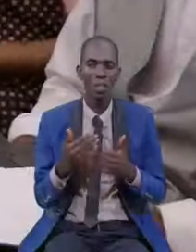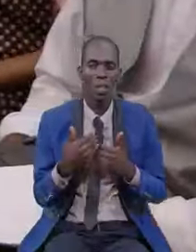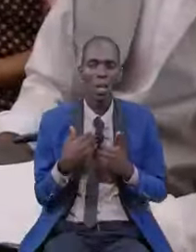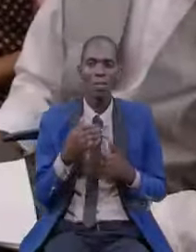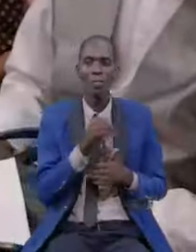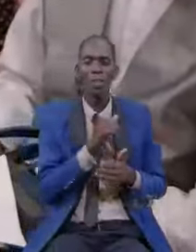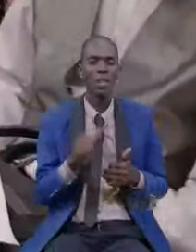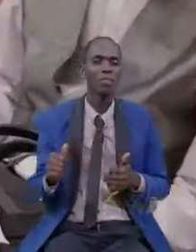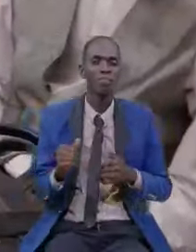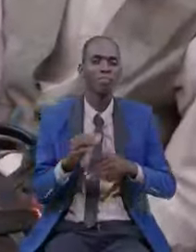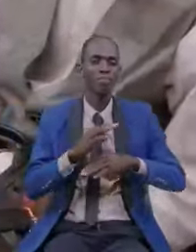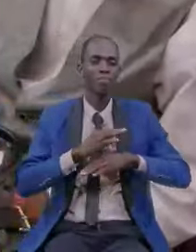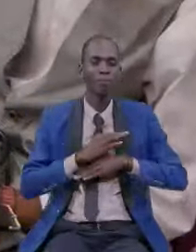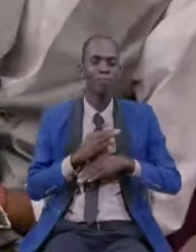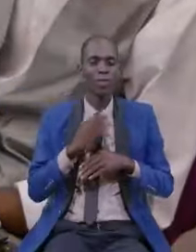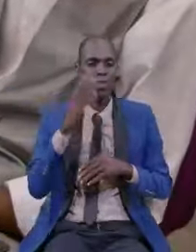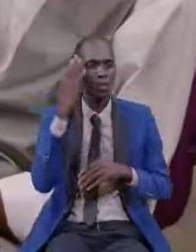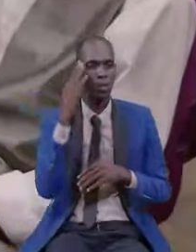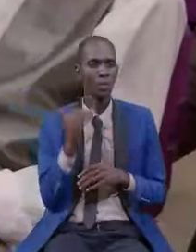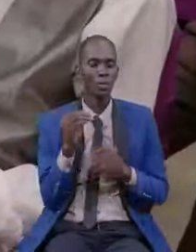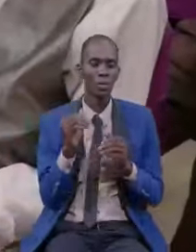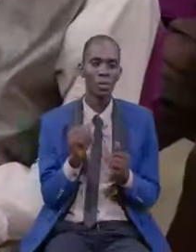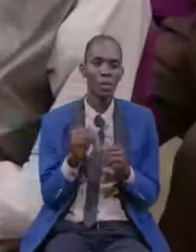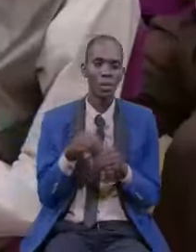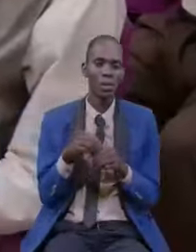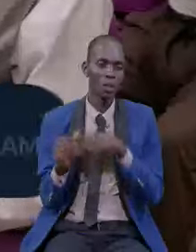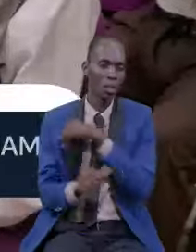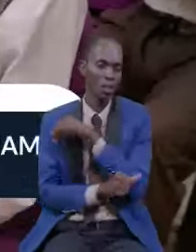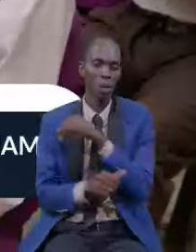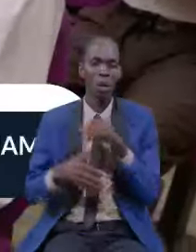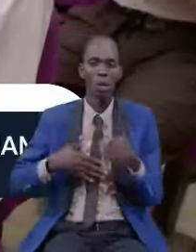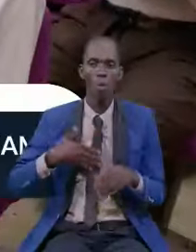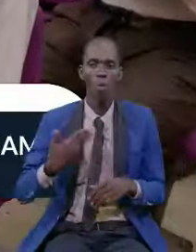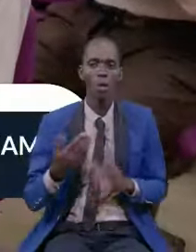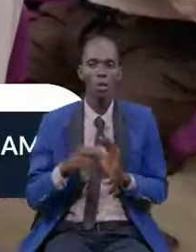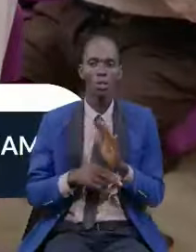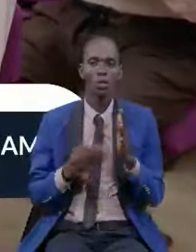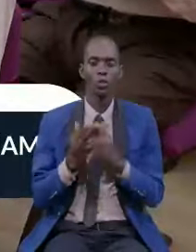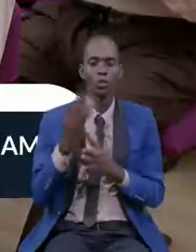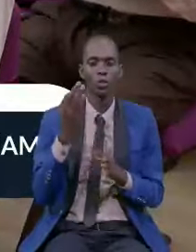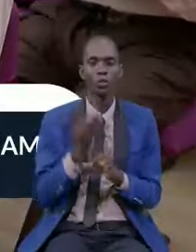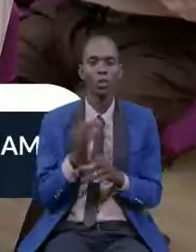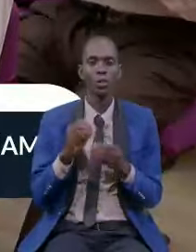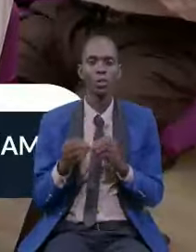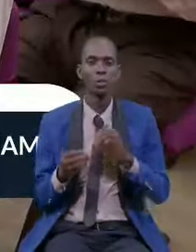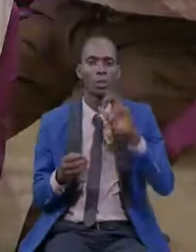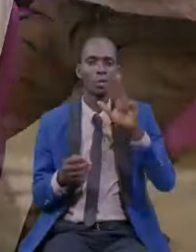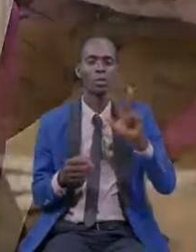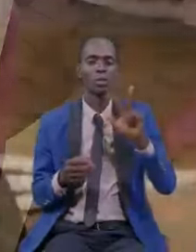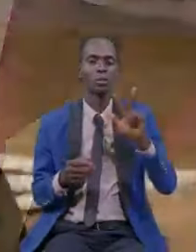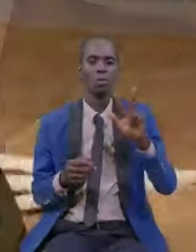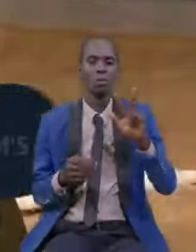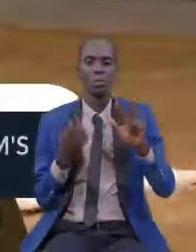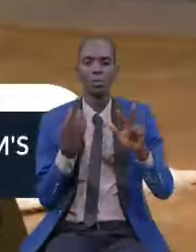in Abraham's willingness through faith. Number three is the